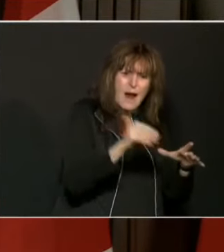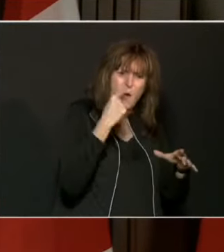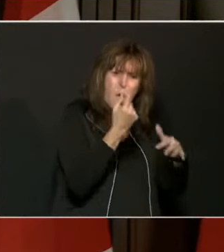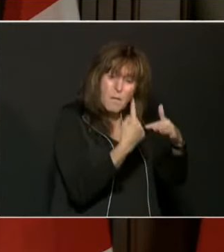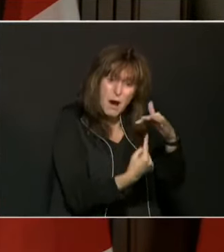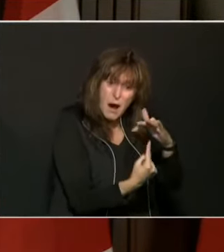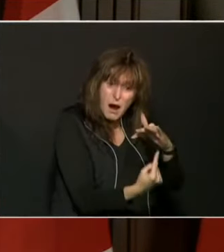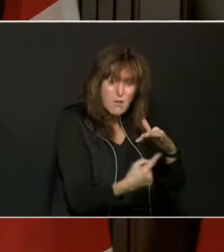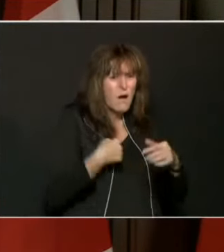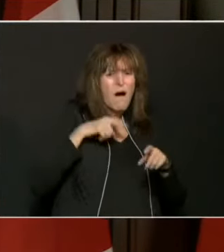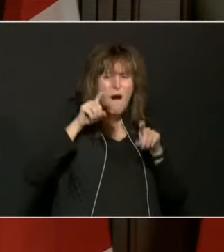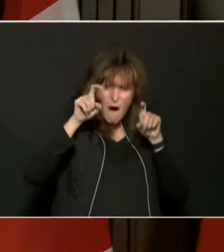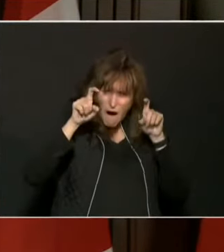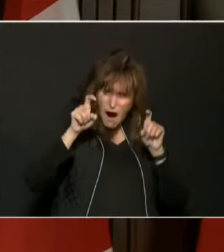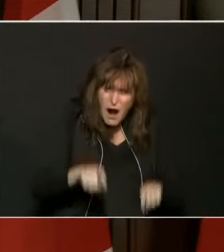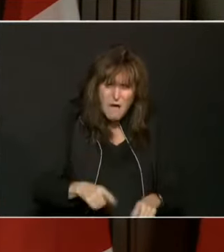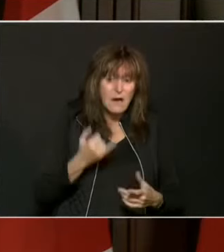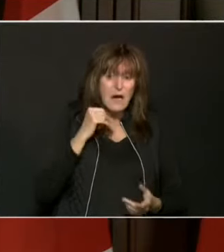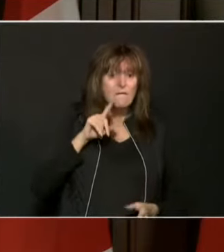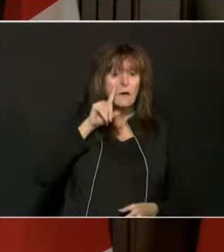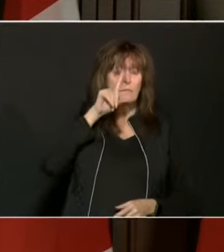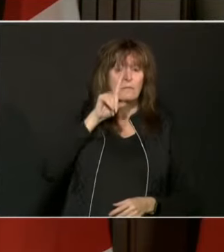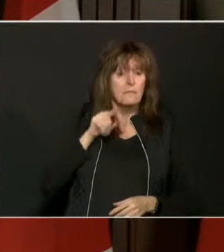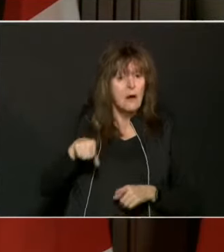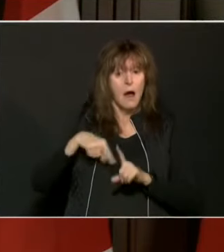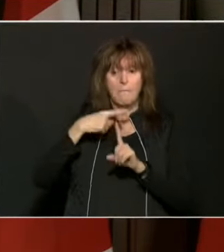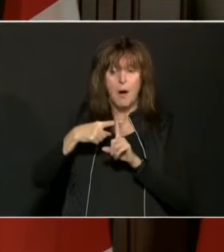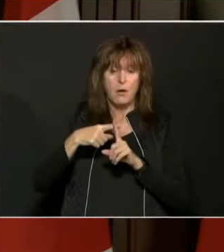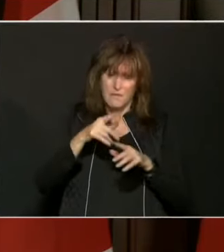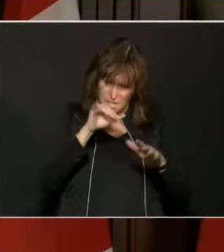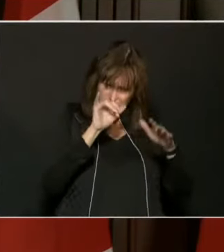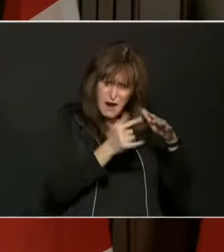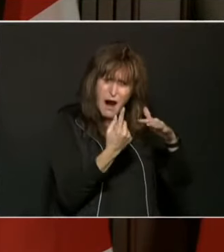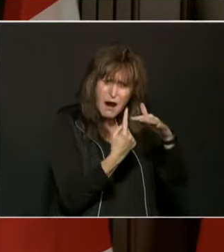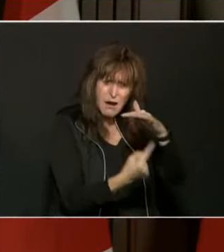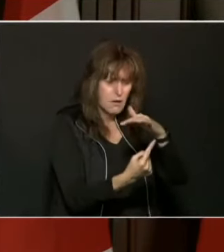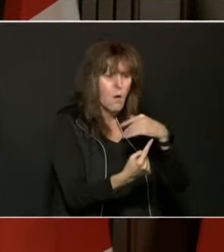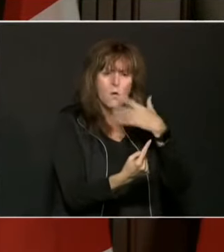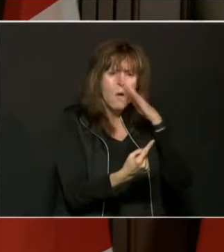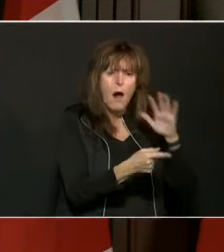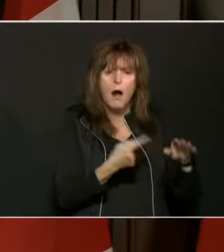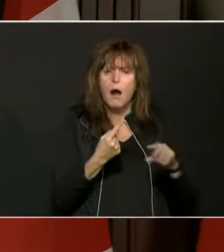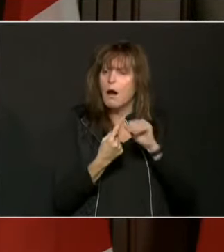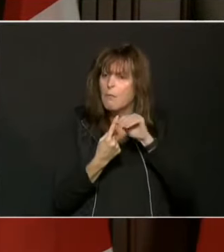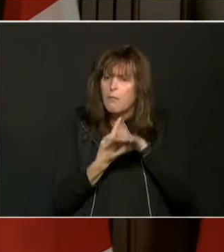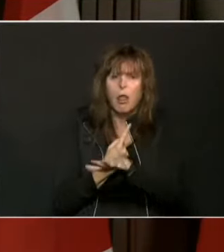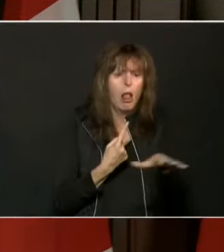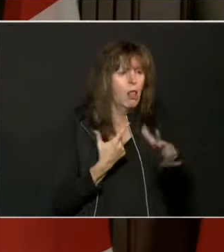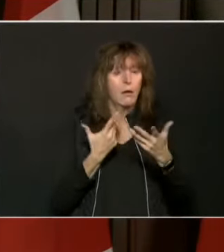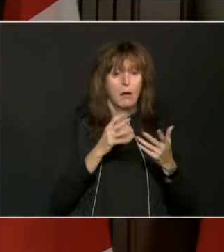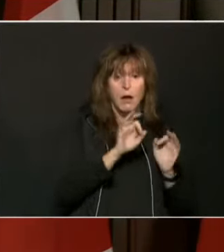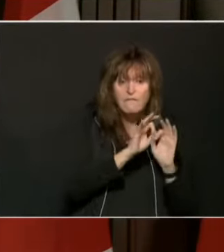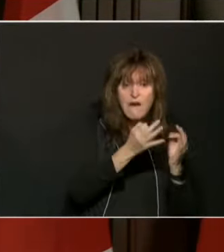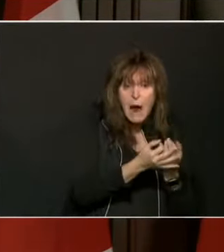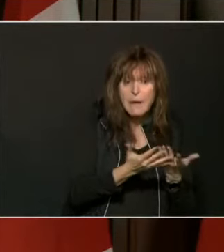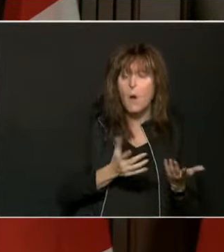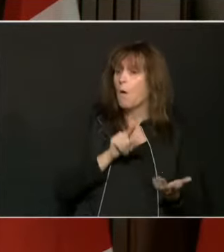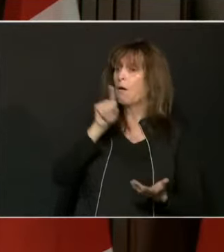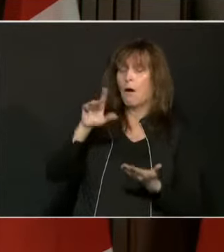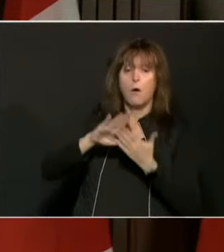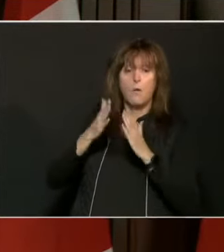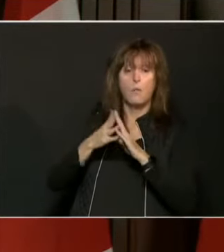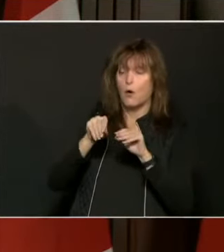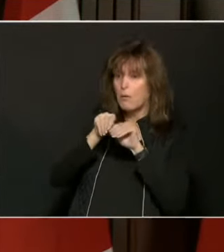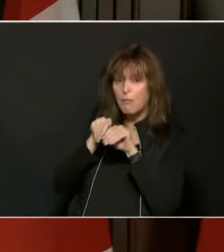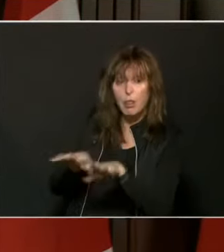so that you're not spreading it to anyone else in your family or anyone outside your household, which includes, as always, our